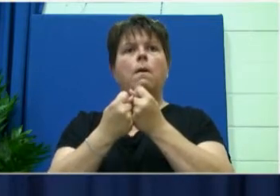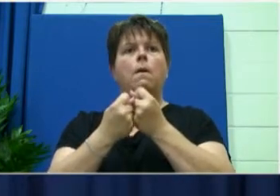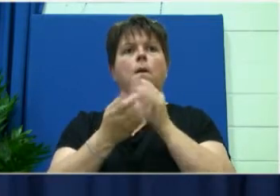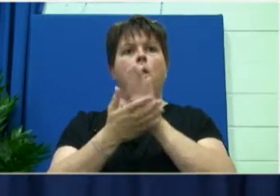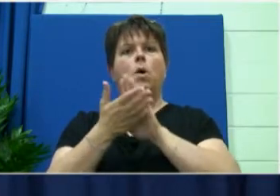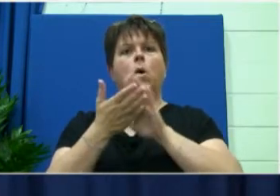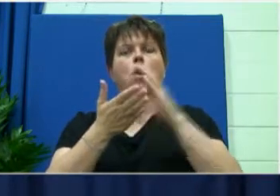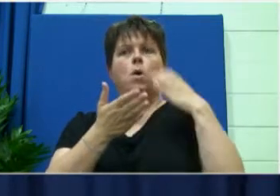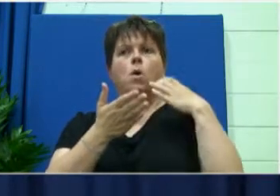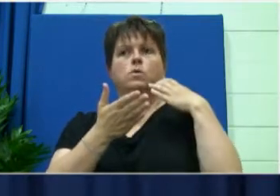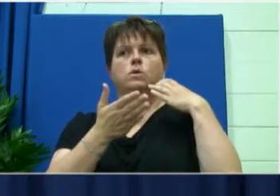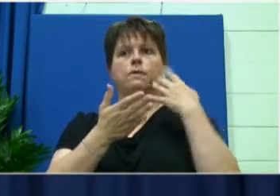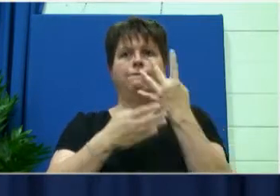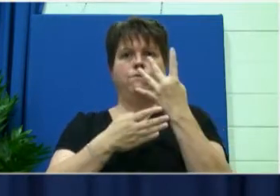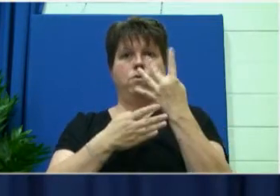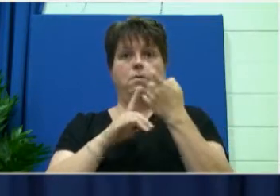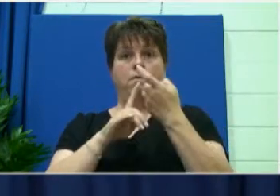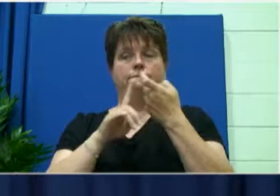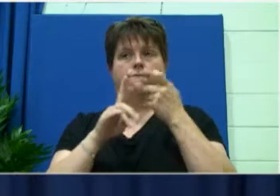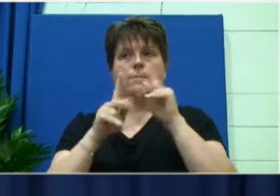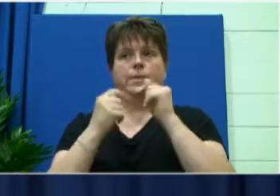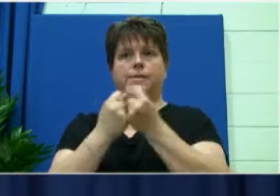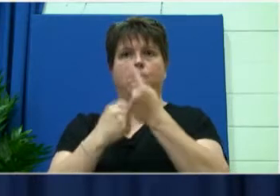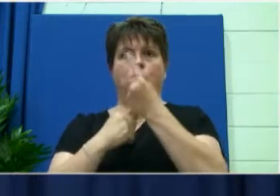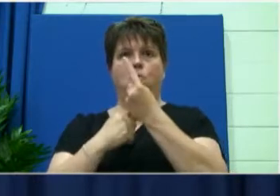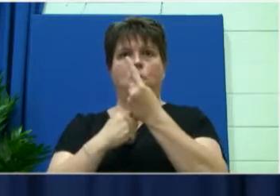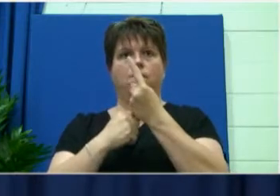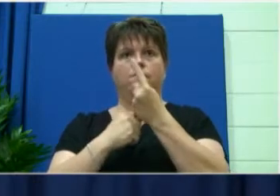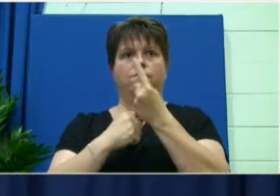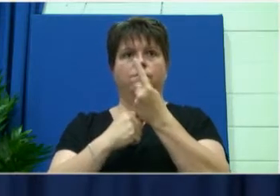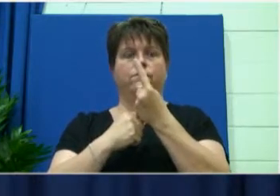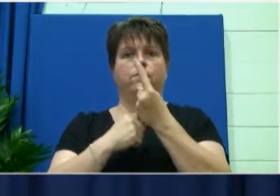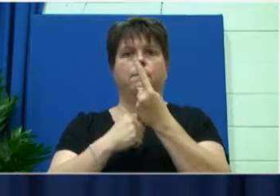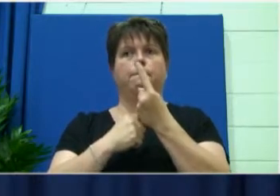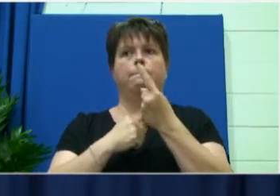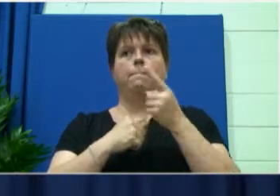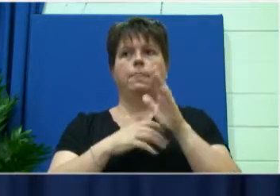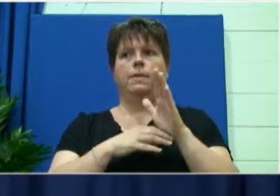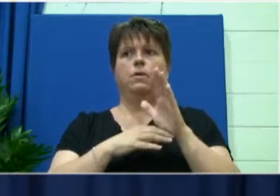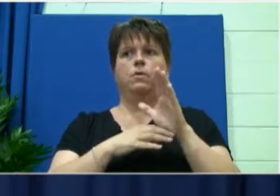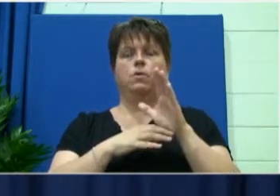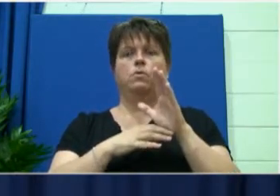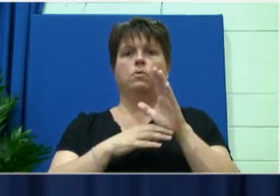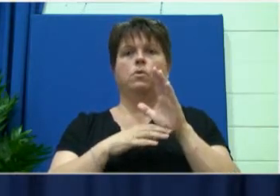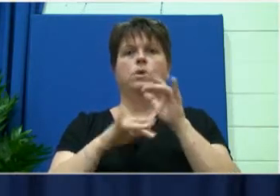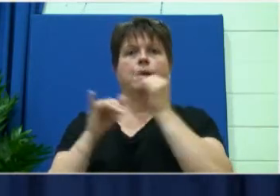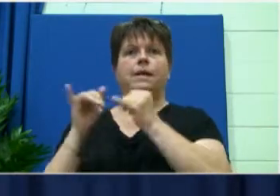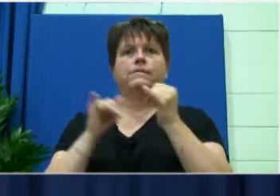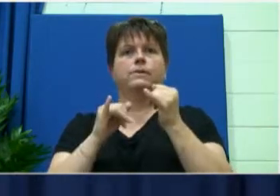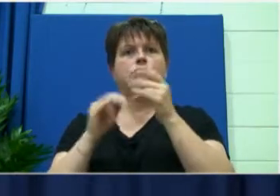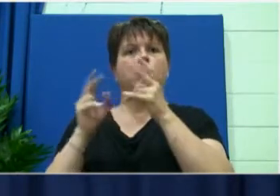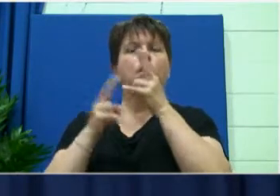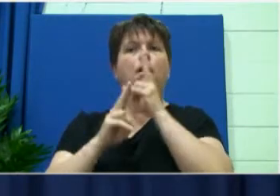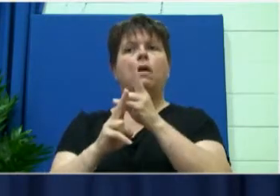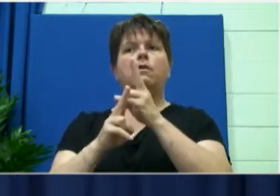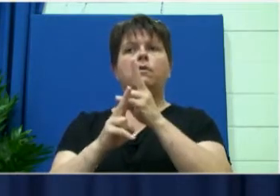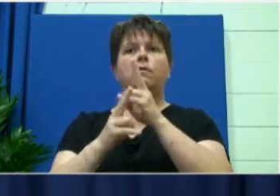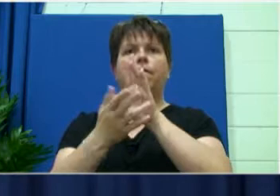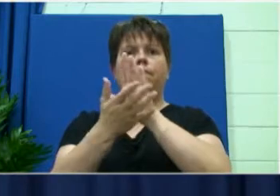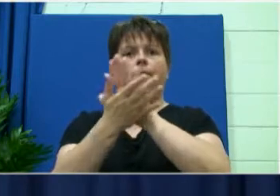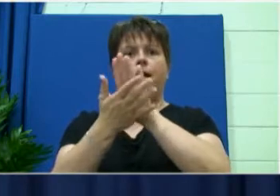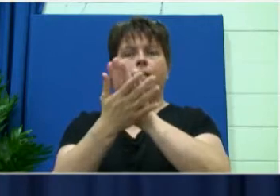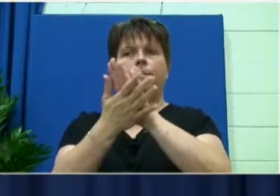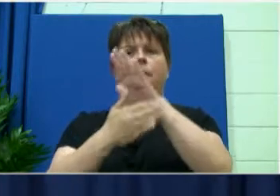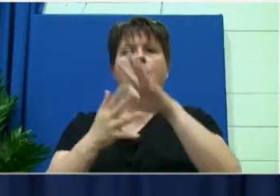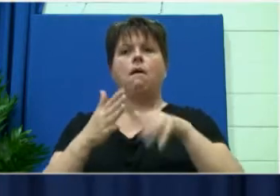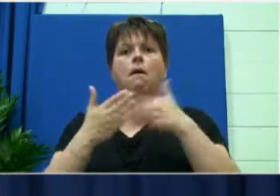Honors. 4 members of the team and 1 member of the Blue Devils cross-country team earned the individual honor of Academic